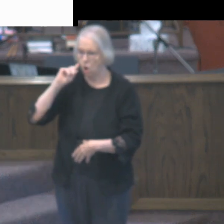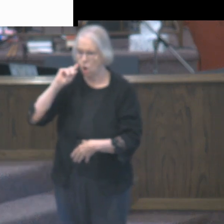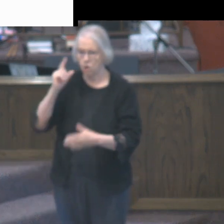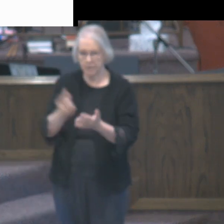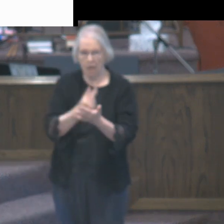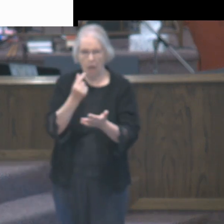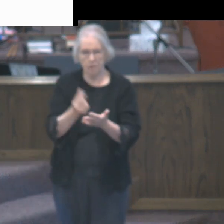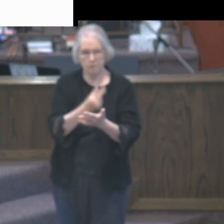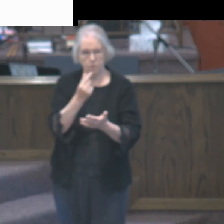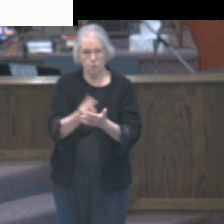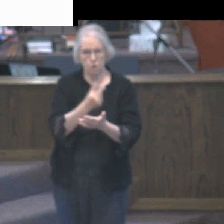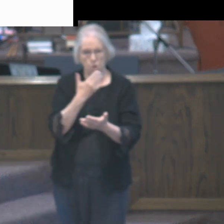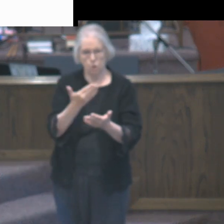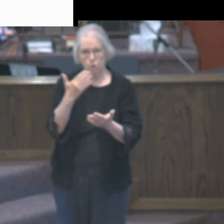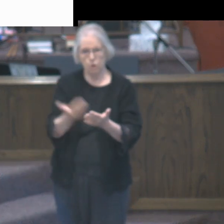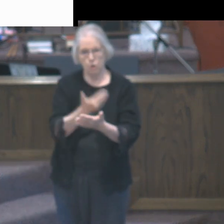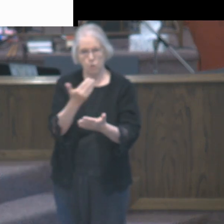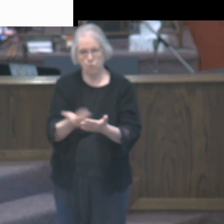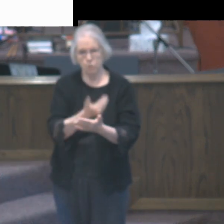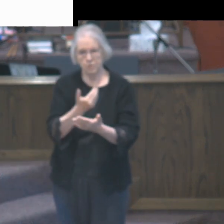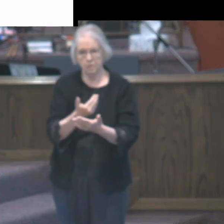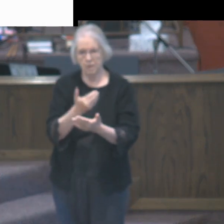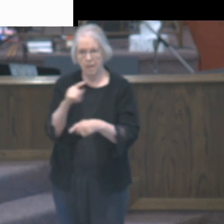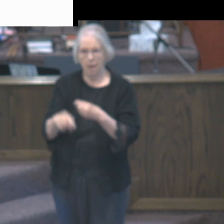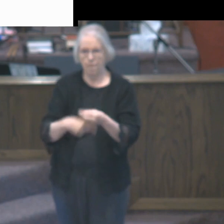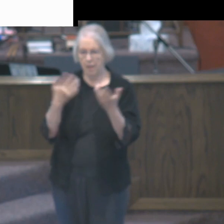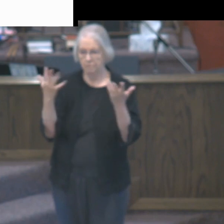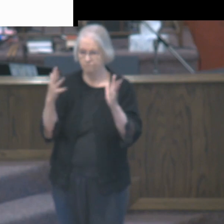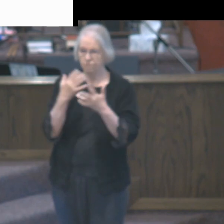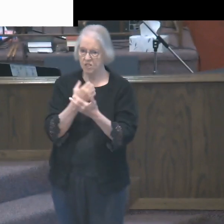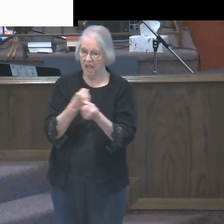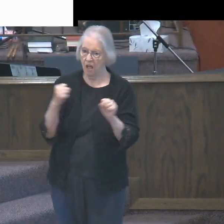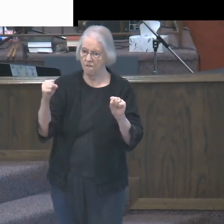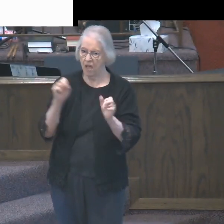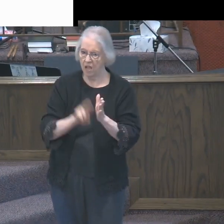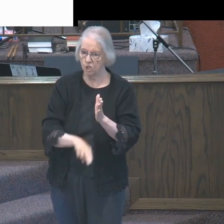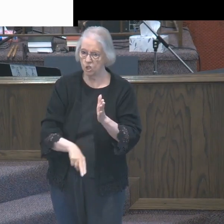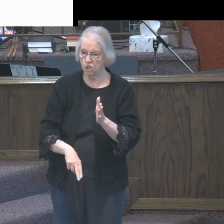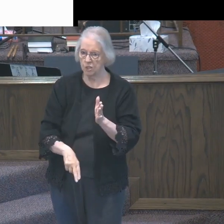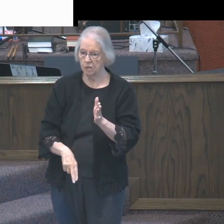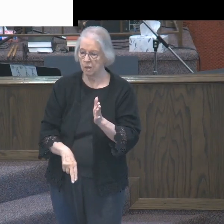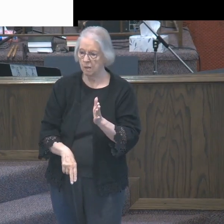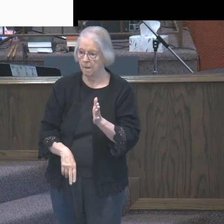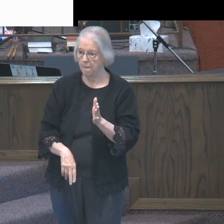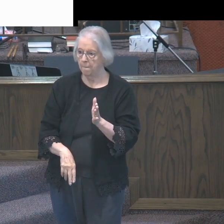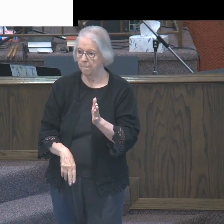Paul, you see, one of the things that they had to deal with was their picture of their gods.